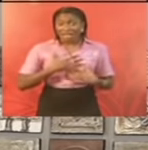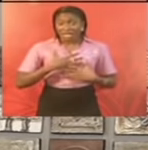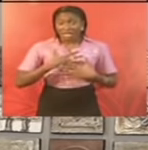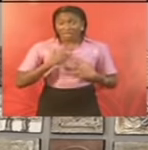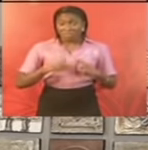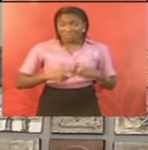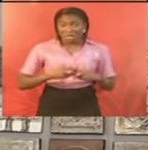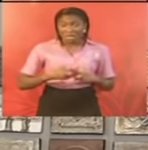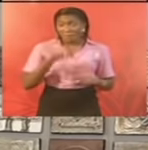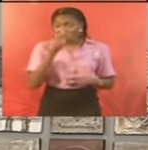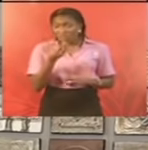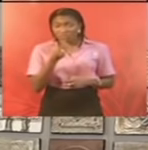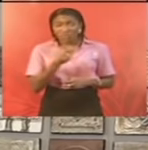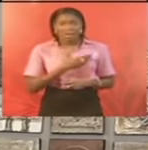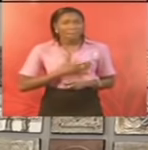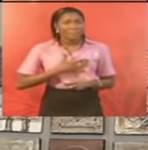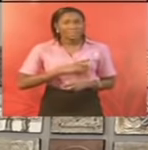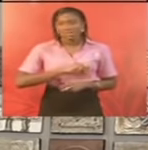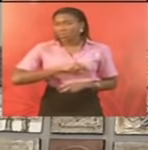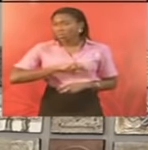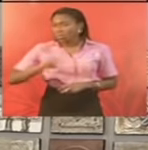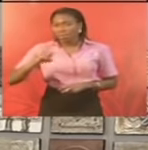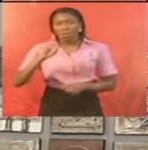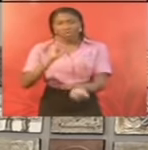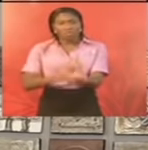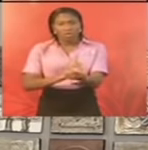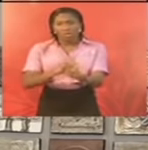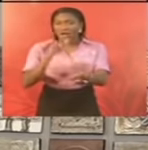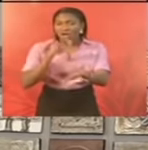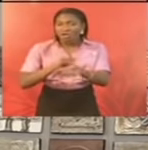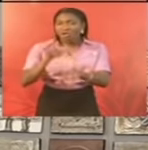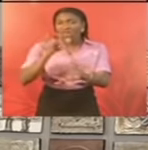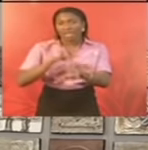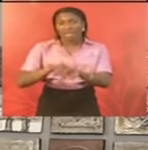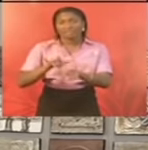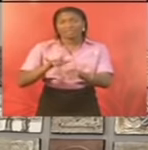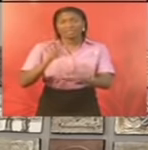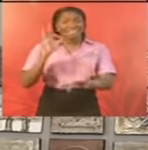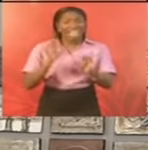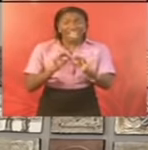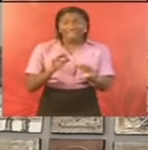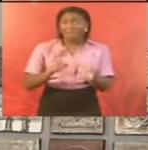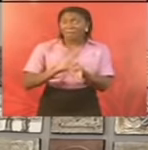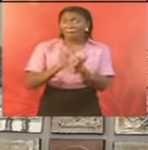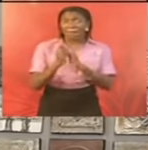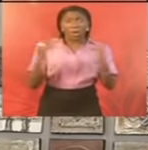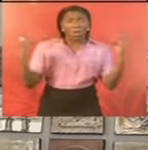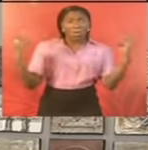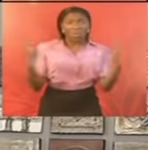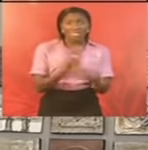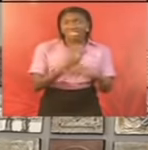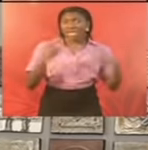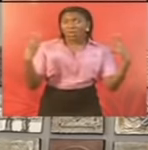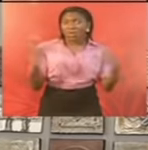care early, and that you ensure that if your symptoms are worsening, that you seek emergency care via the emergency rooms, and you'll